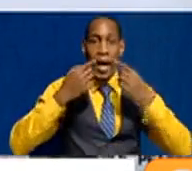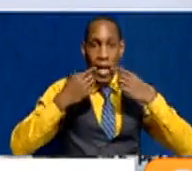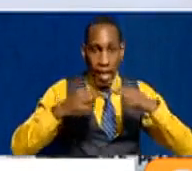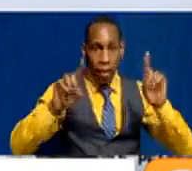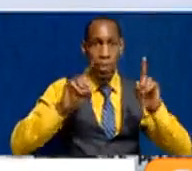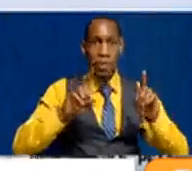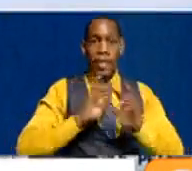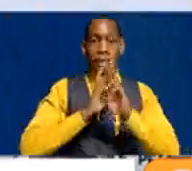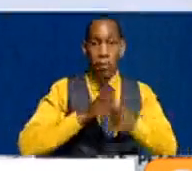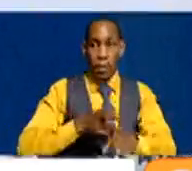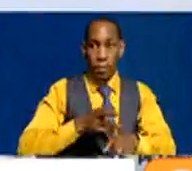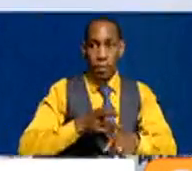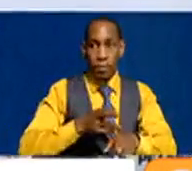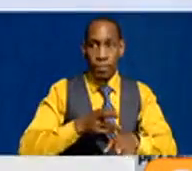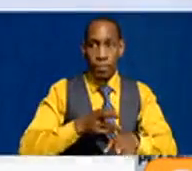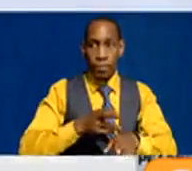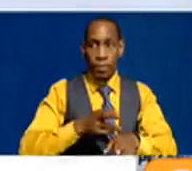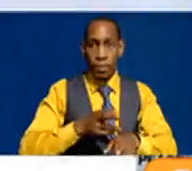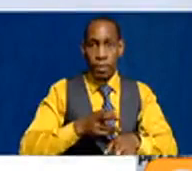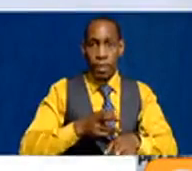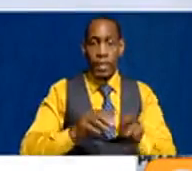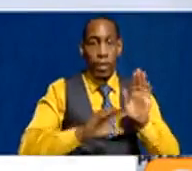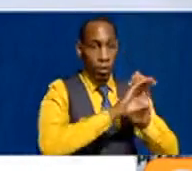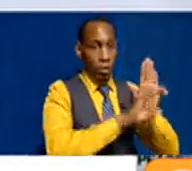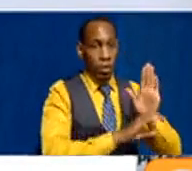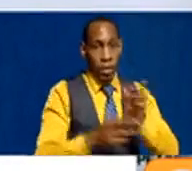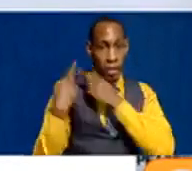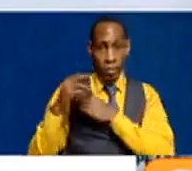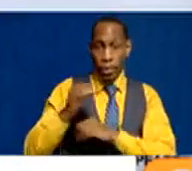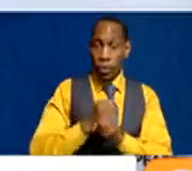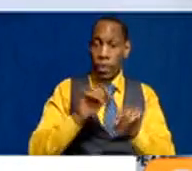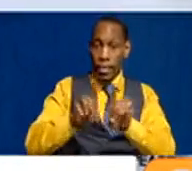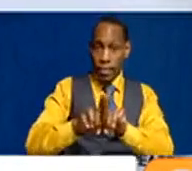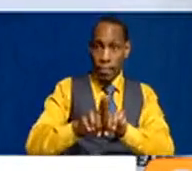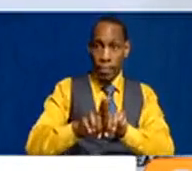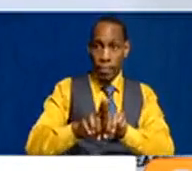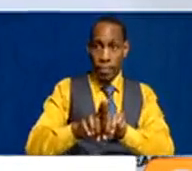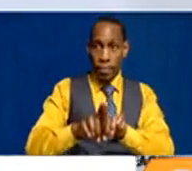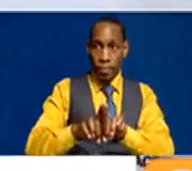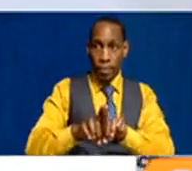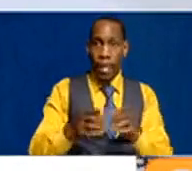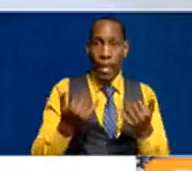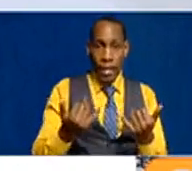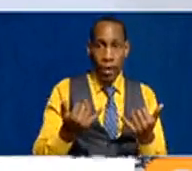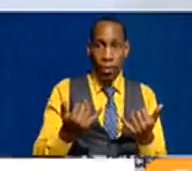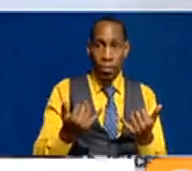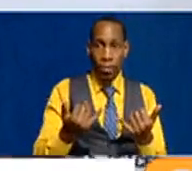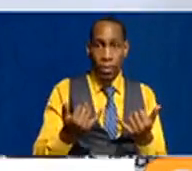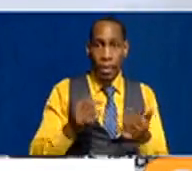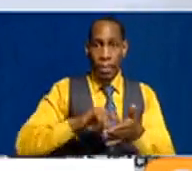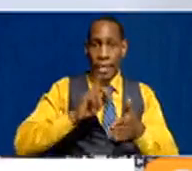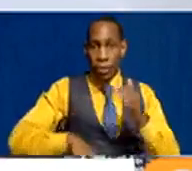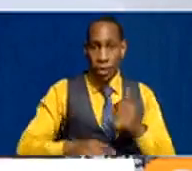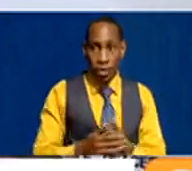announce the results, it was his constitutional duty to do so. Now, this is not to say